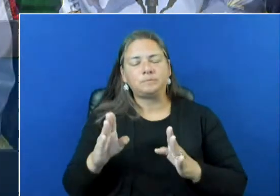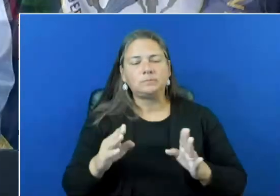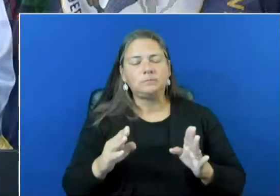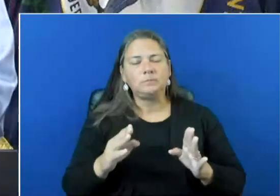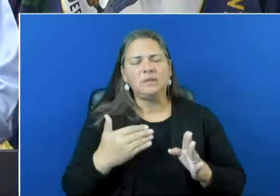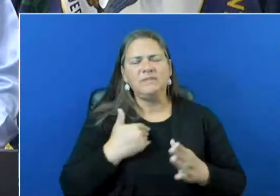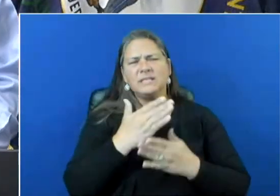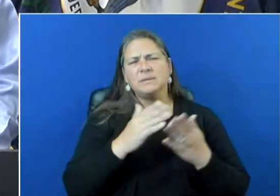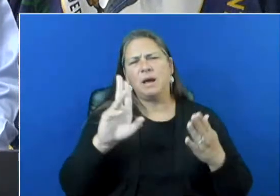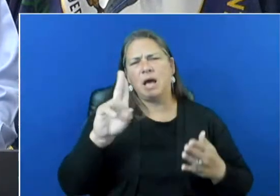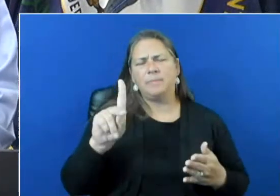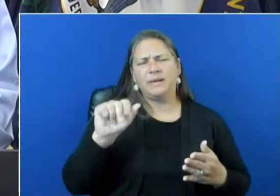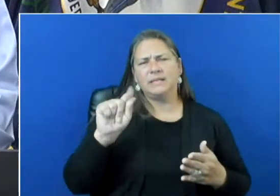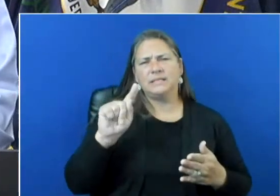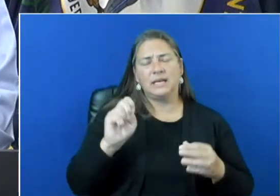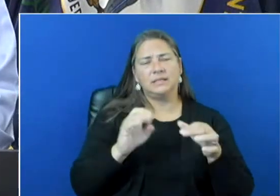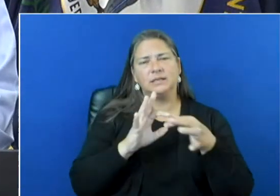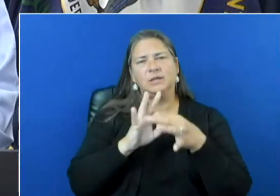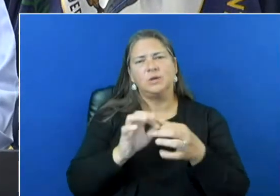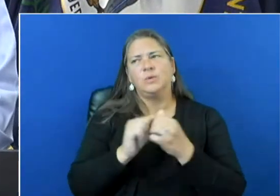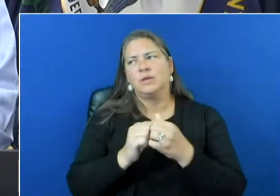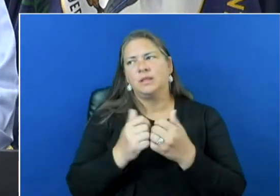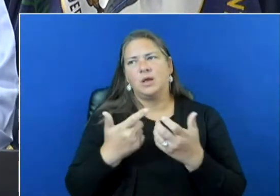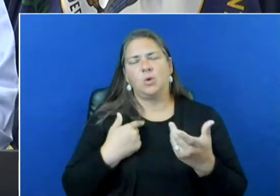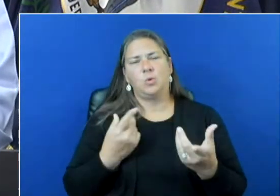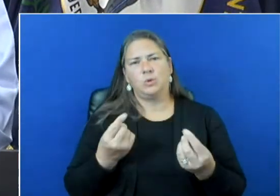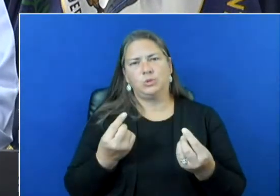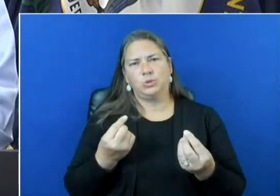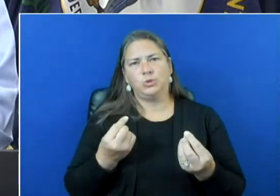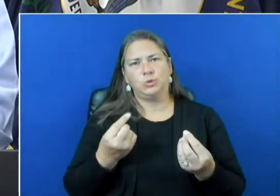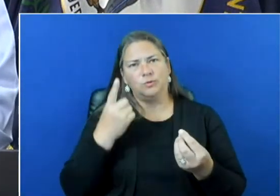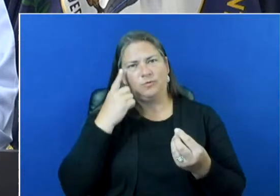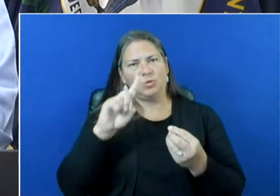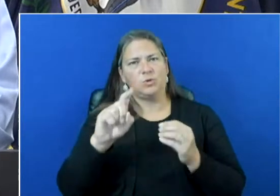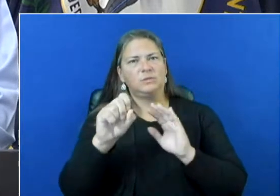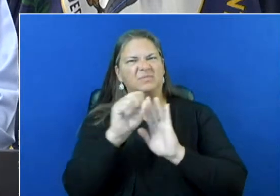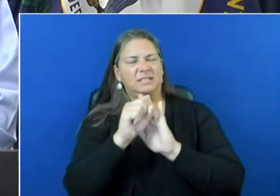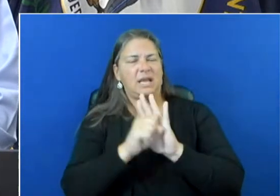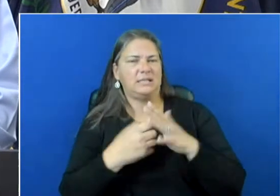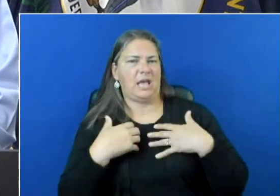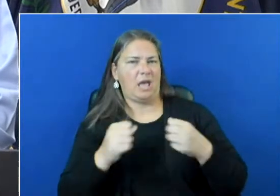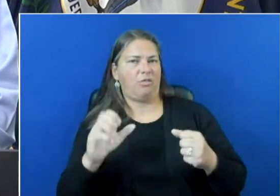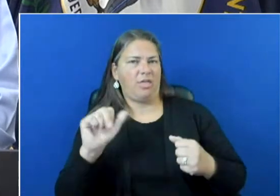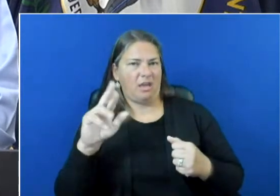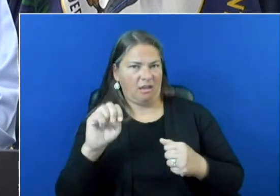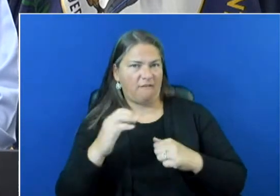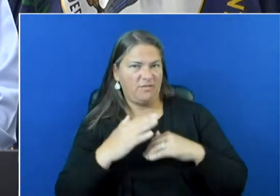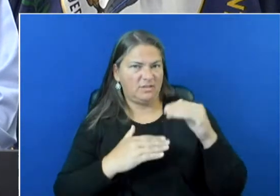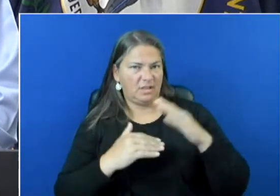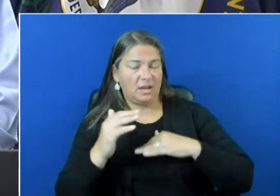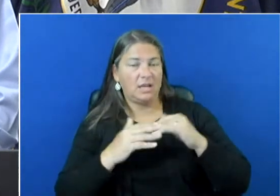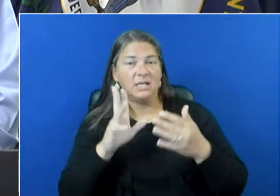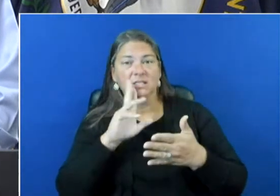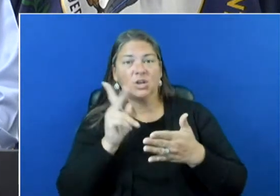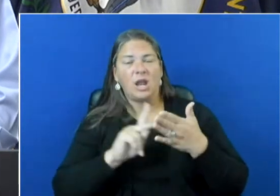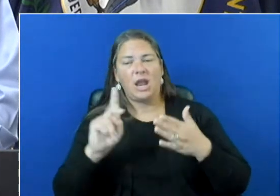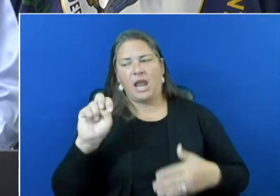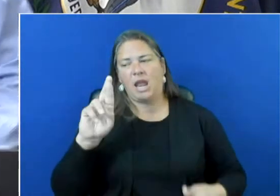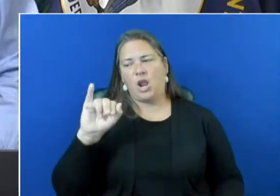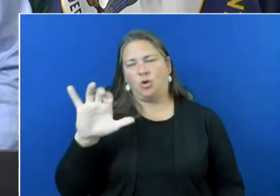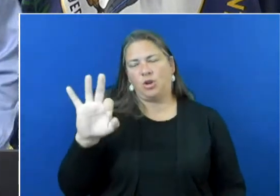updates about some steps we'll be taking in our state-run healthcare facilities. Secretary Eric Friedlander.